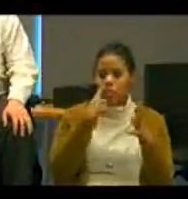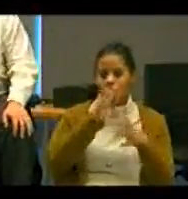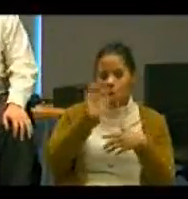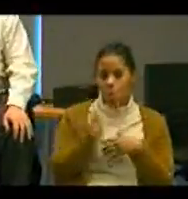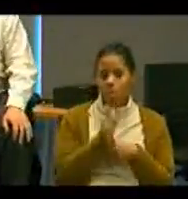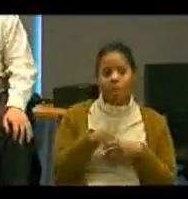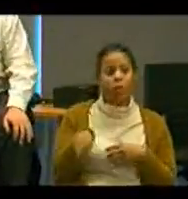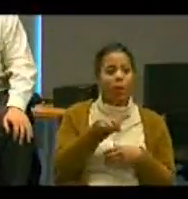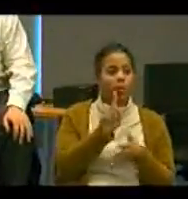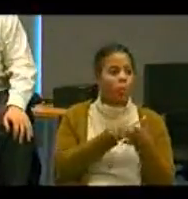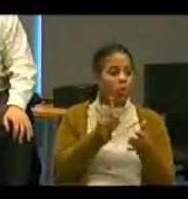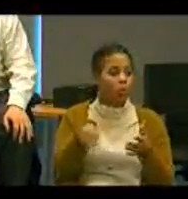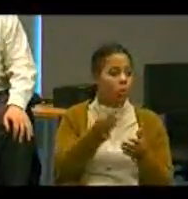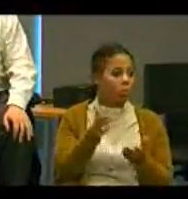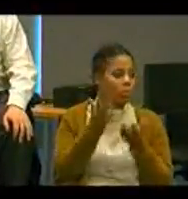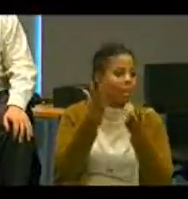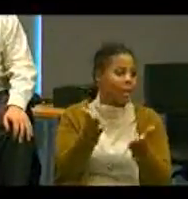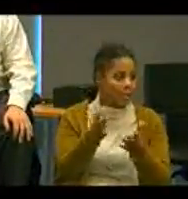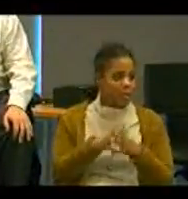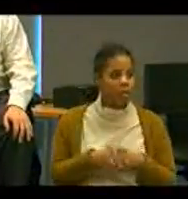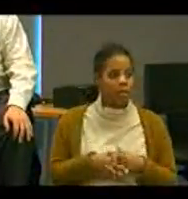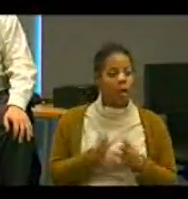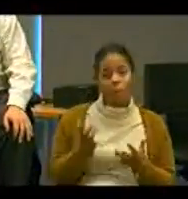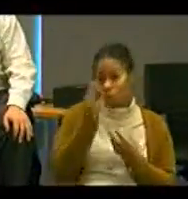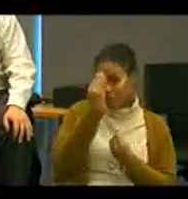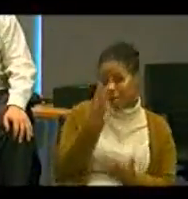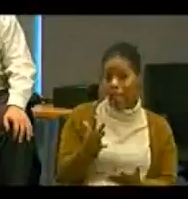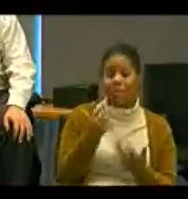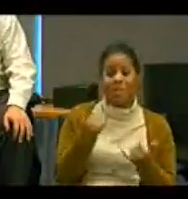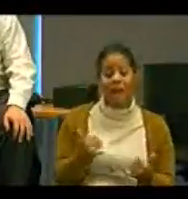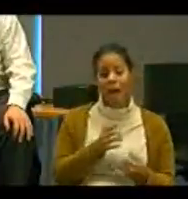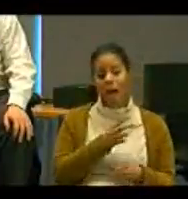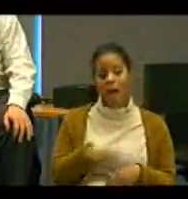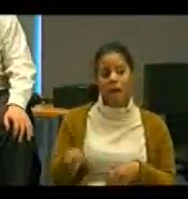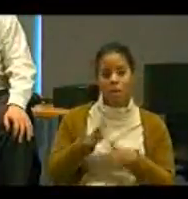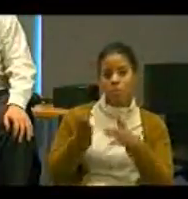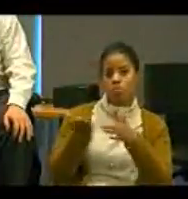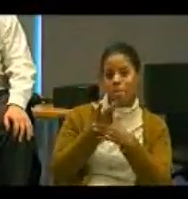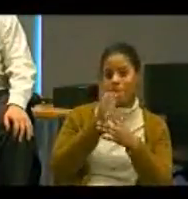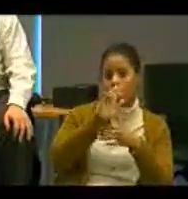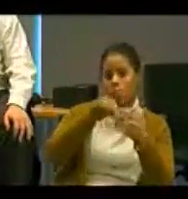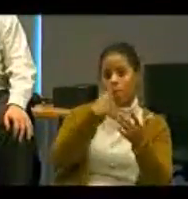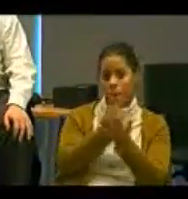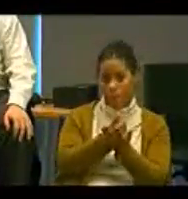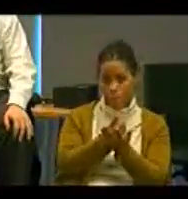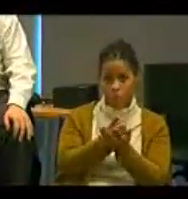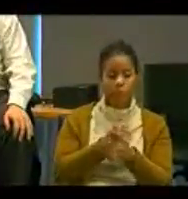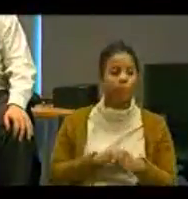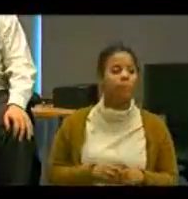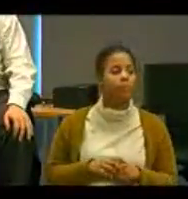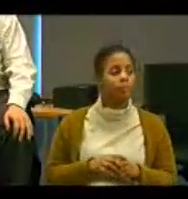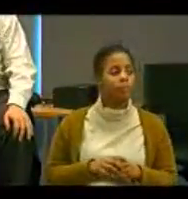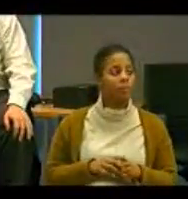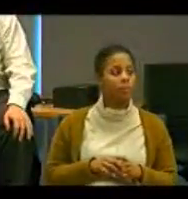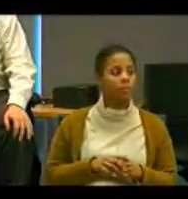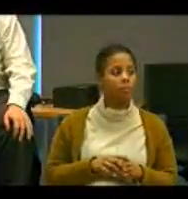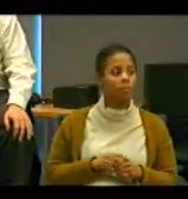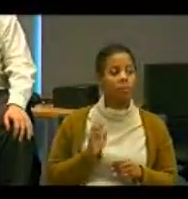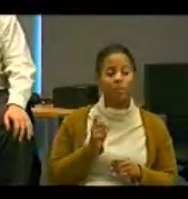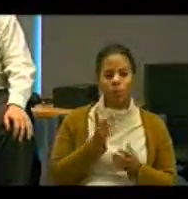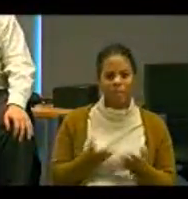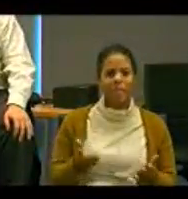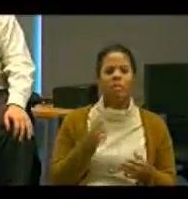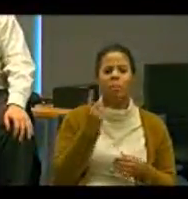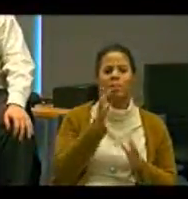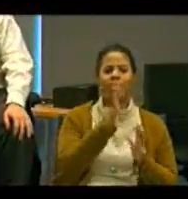what you have presented. I want to say we're going into our break now for an hour. Couple things. One, someone left a